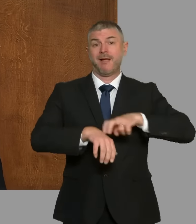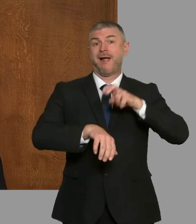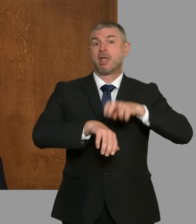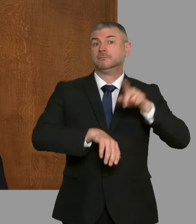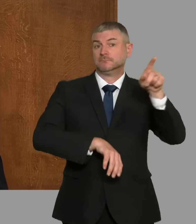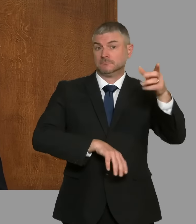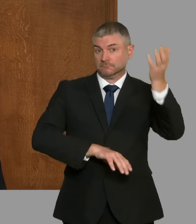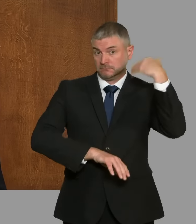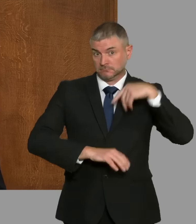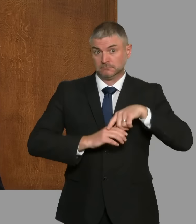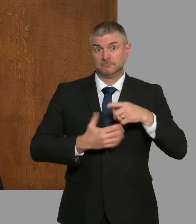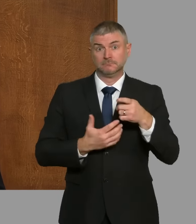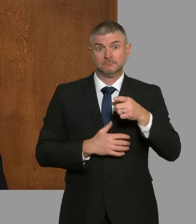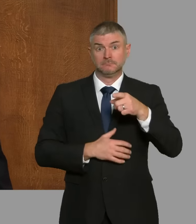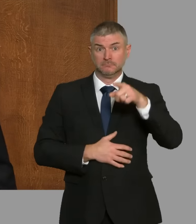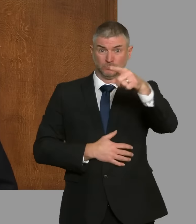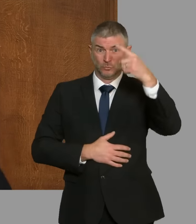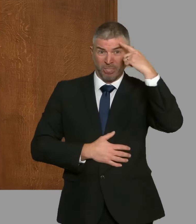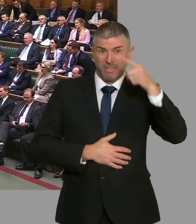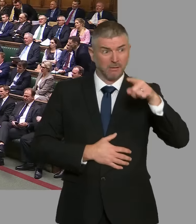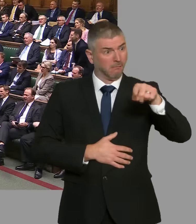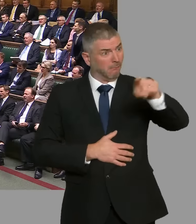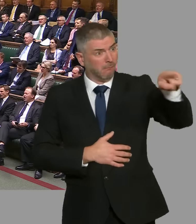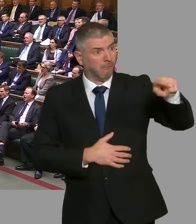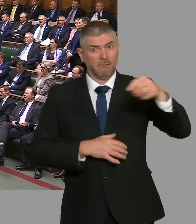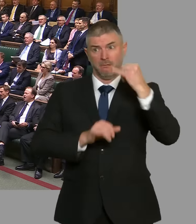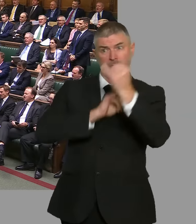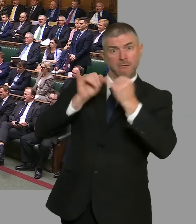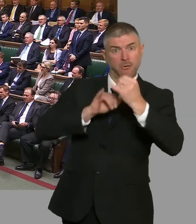actually going to start standing up for our veterans?